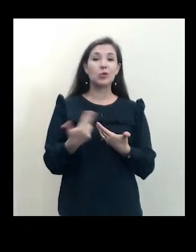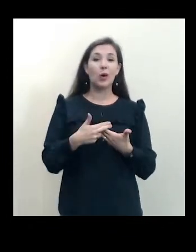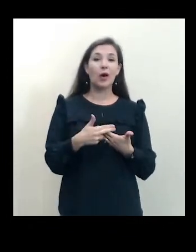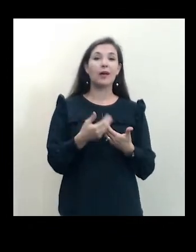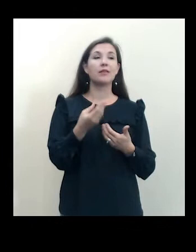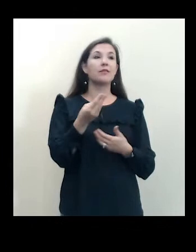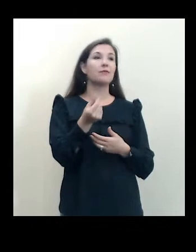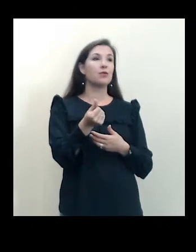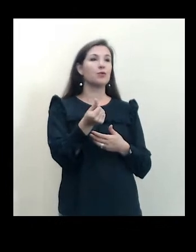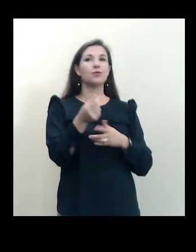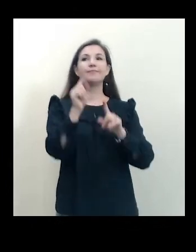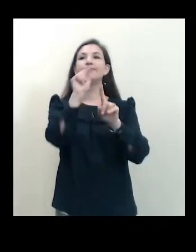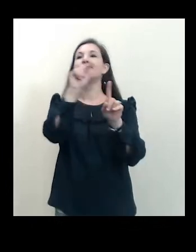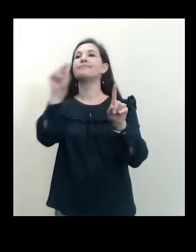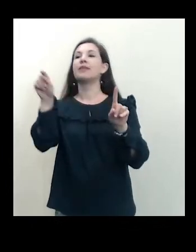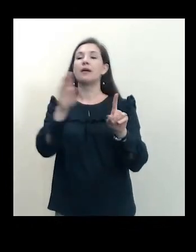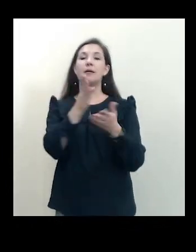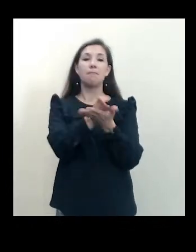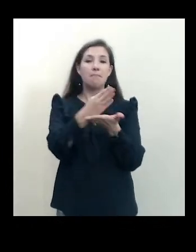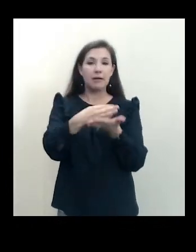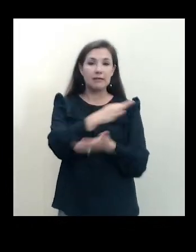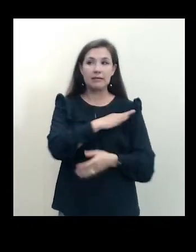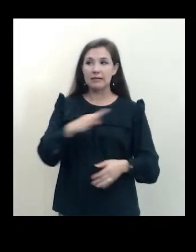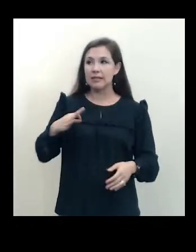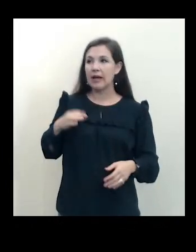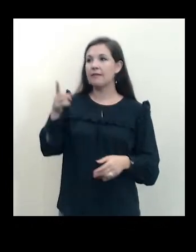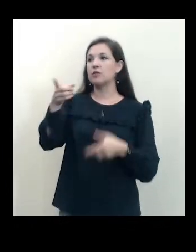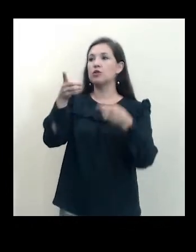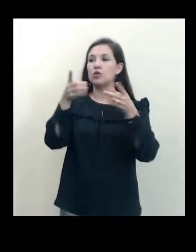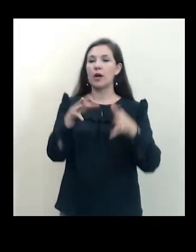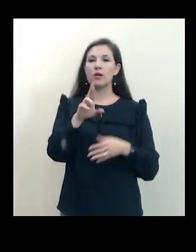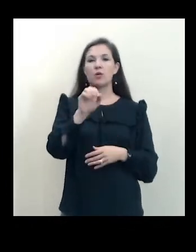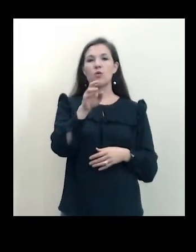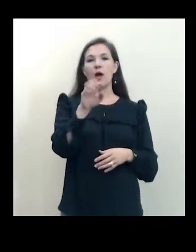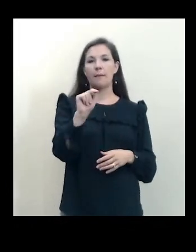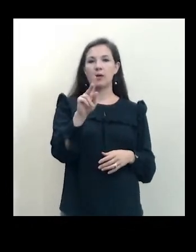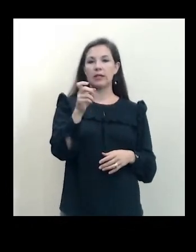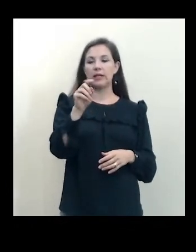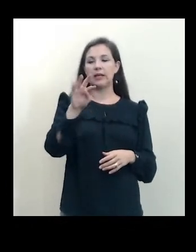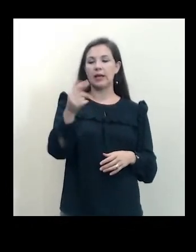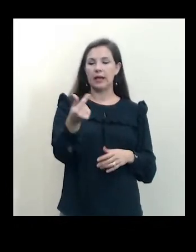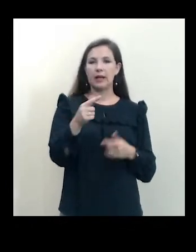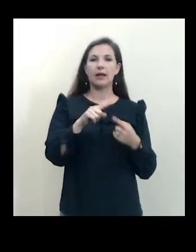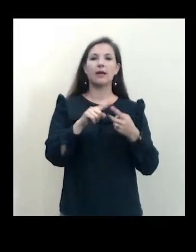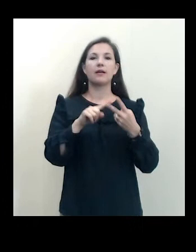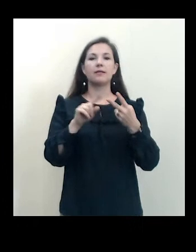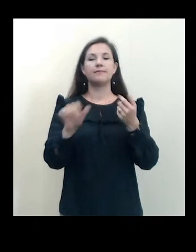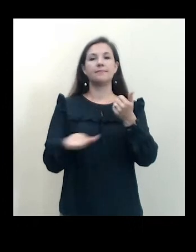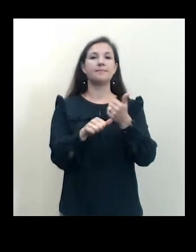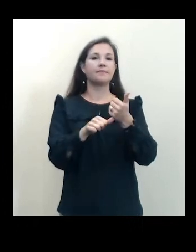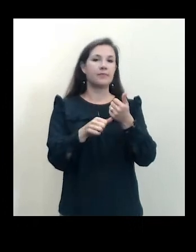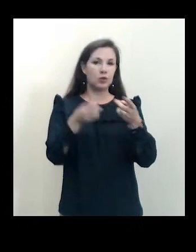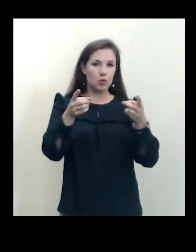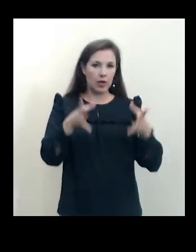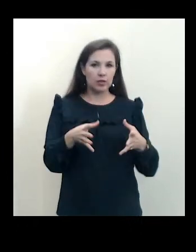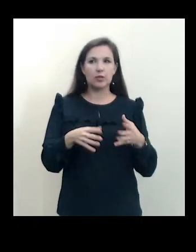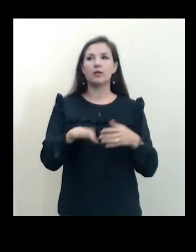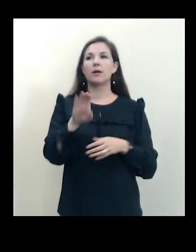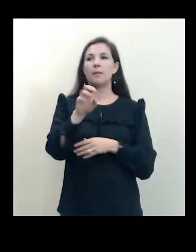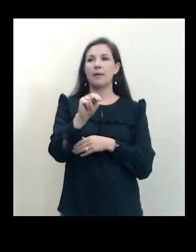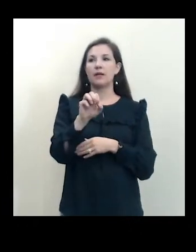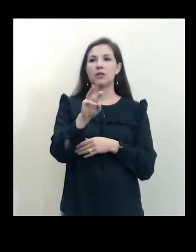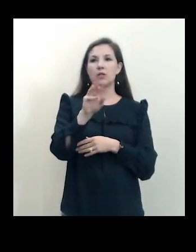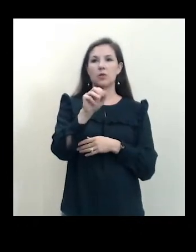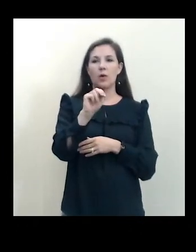members of our budget staff. We have our Budget Director, Robert Keating, here, Deputy Budget Director, Ben